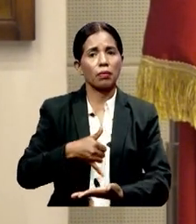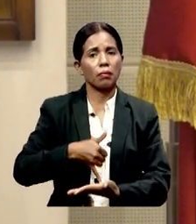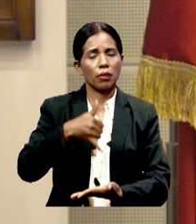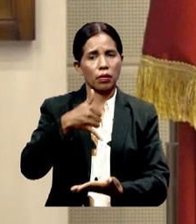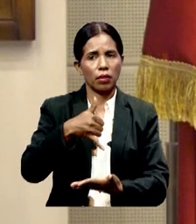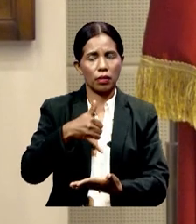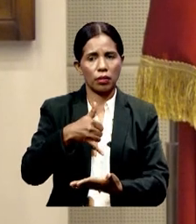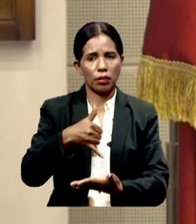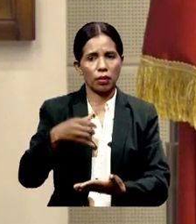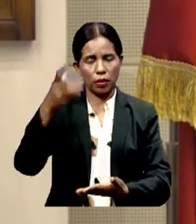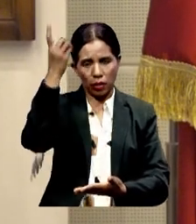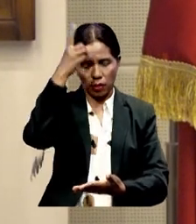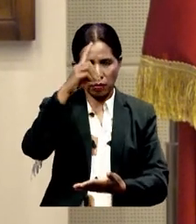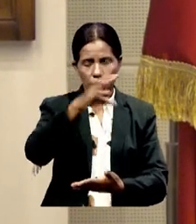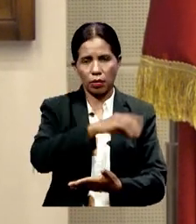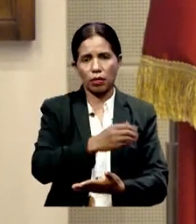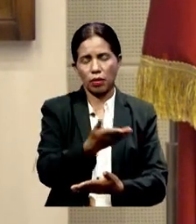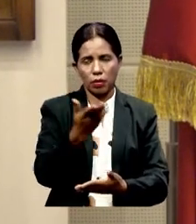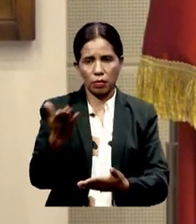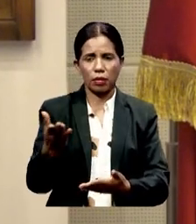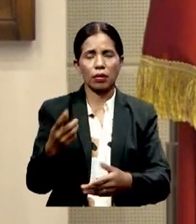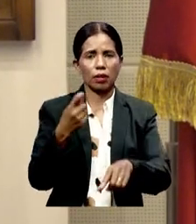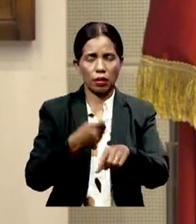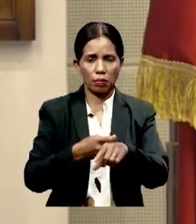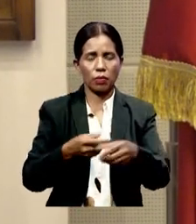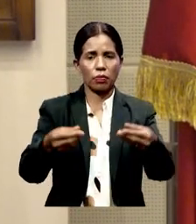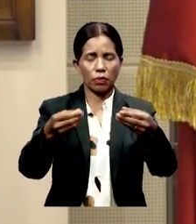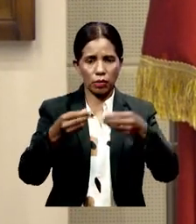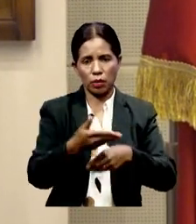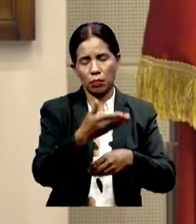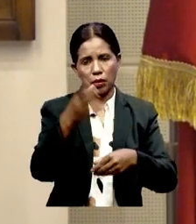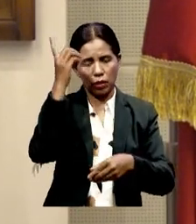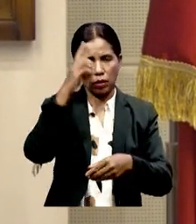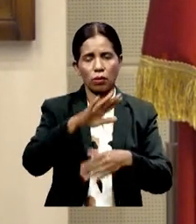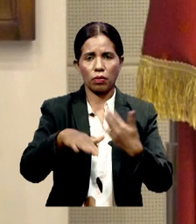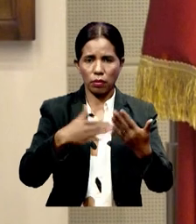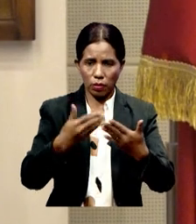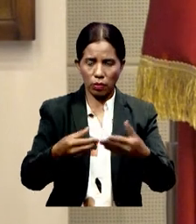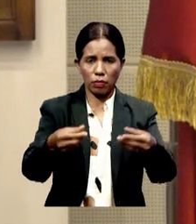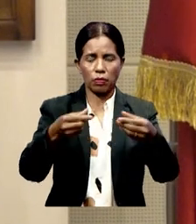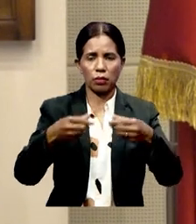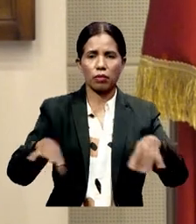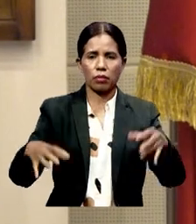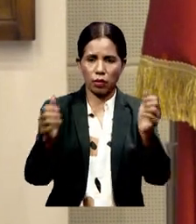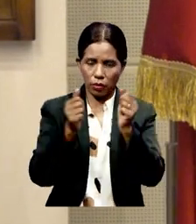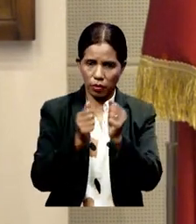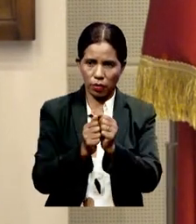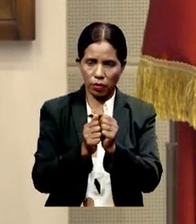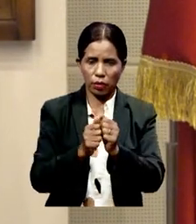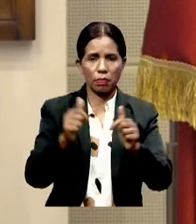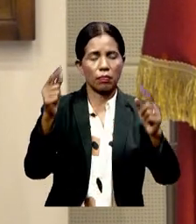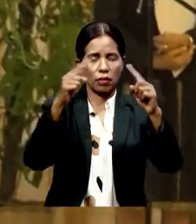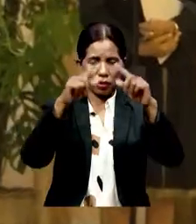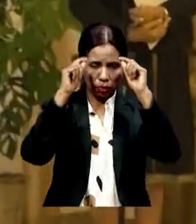exemplary diplomat who has dedicated his time, effort, energy to promoting cooperation and friendship between Timor-Leste